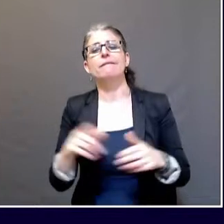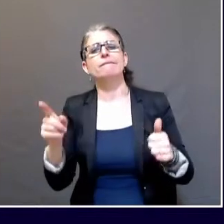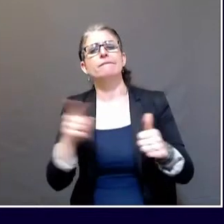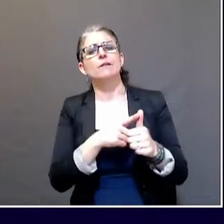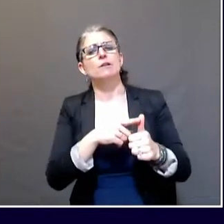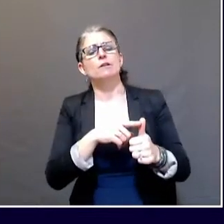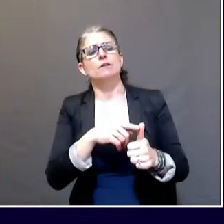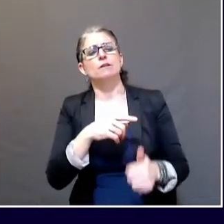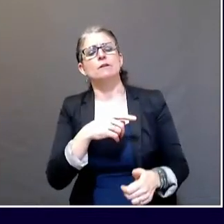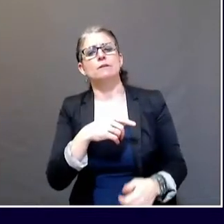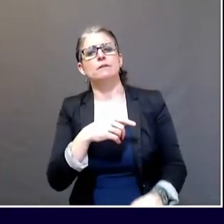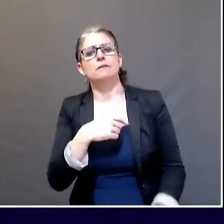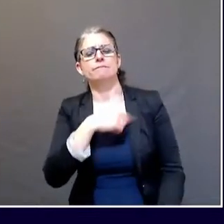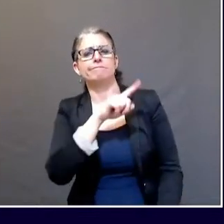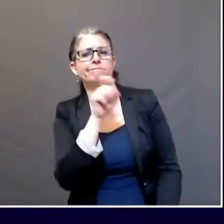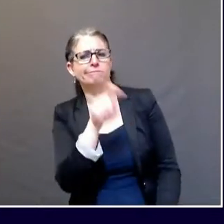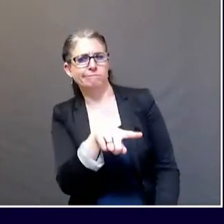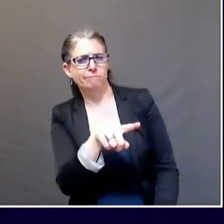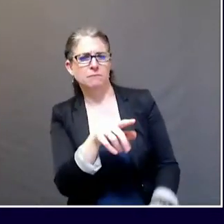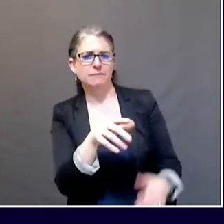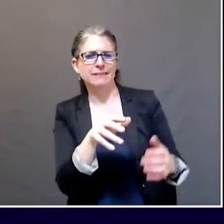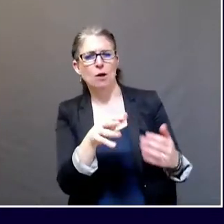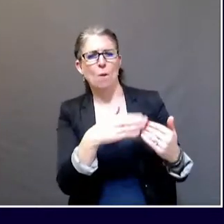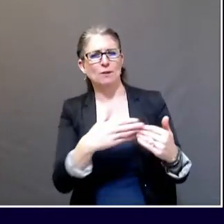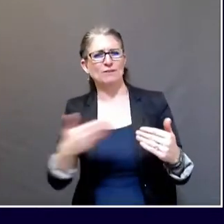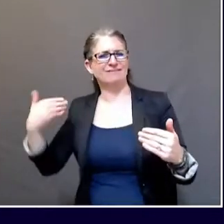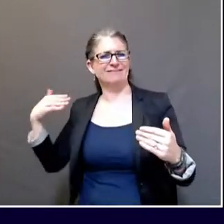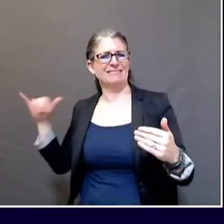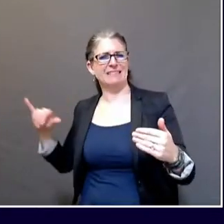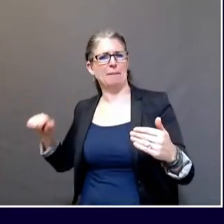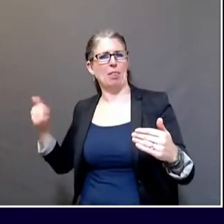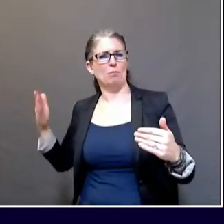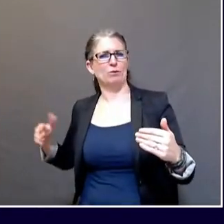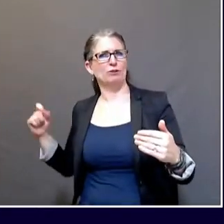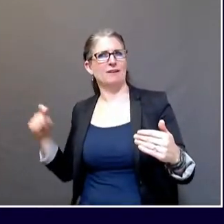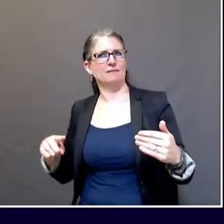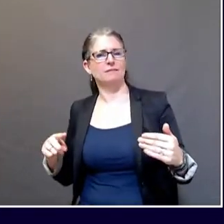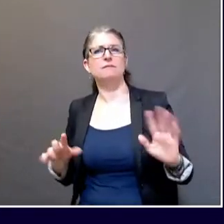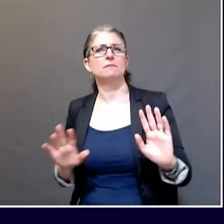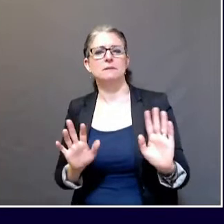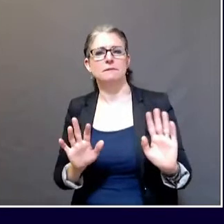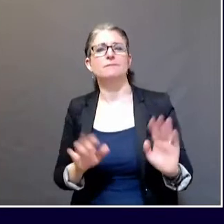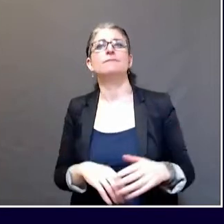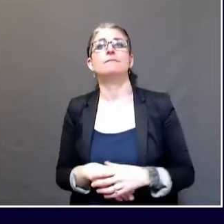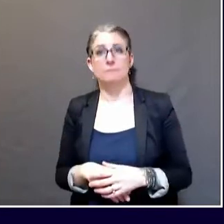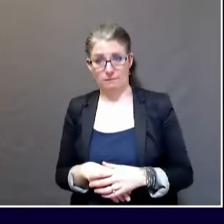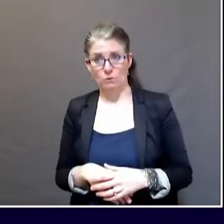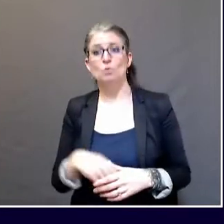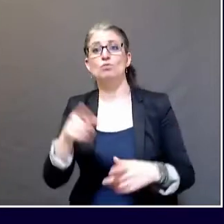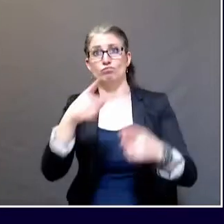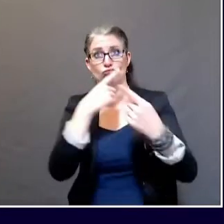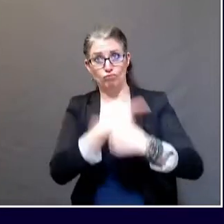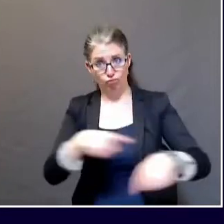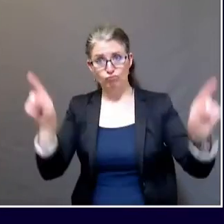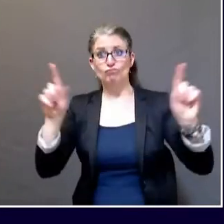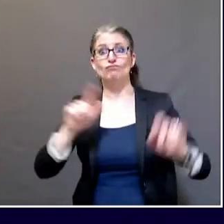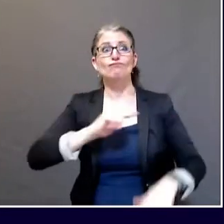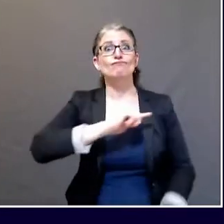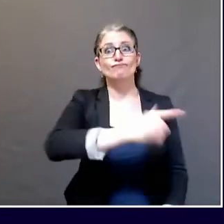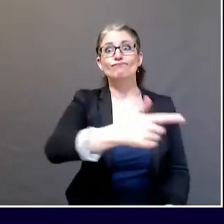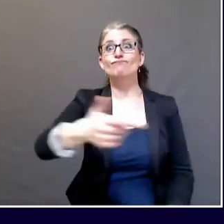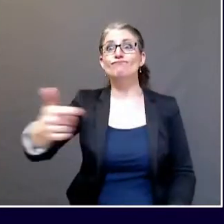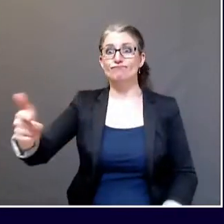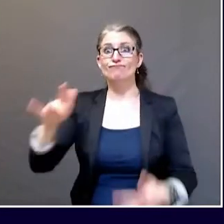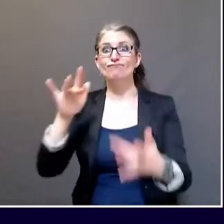of older folks since the announcement of scheduling COVID vaccines, and there seems to be some confusion and some frustration.